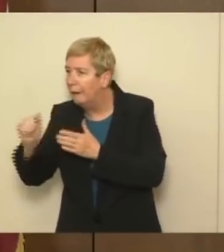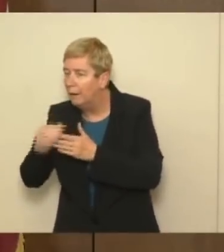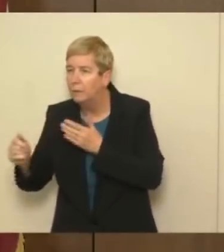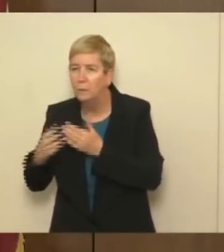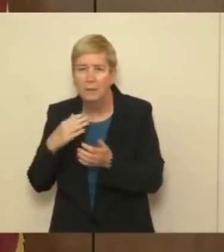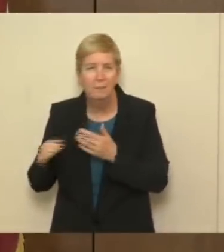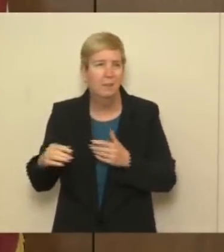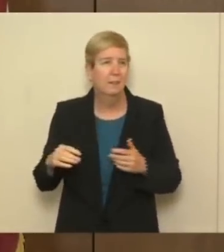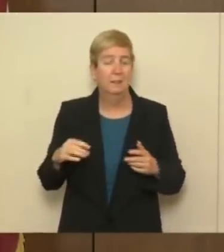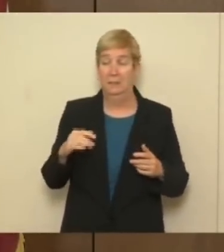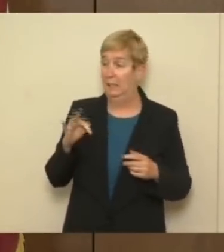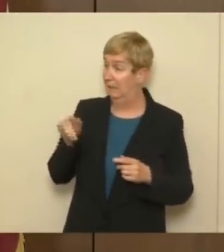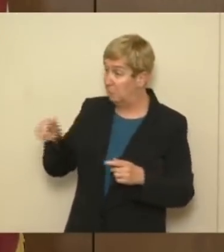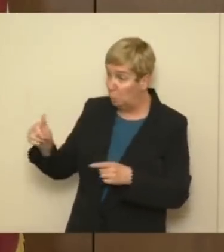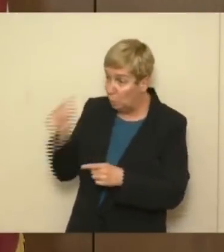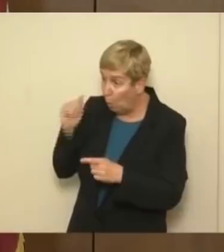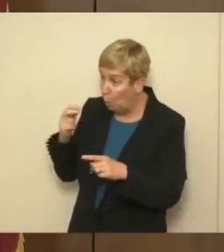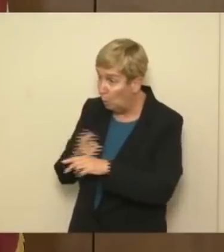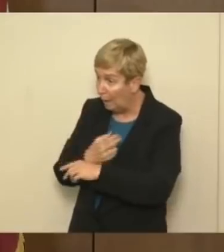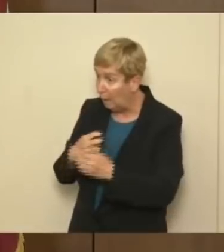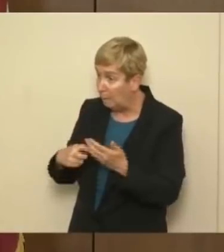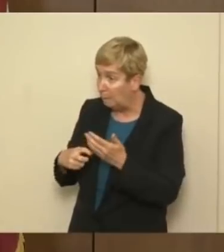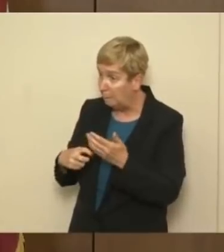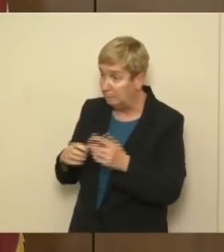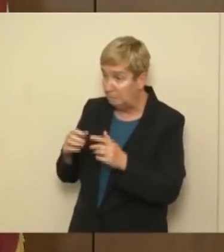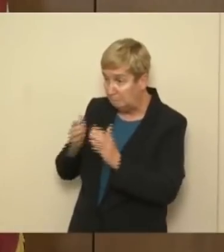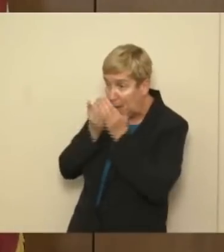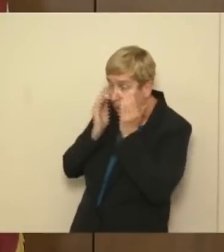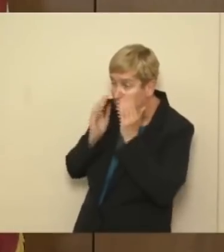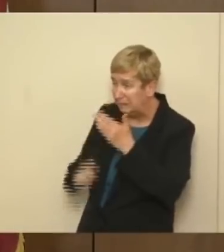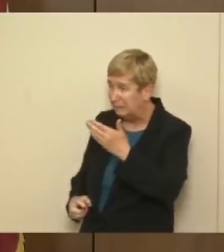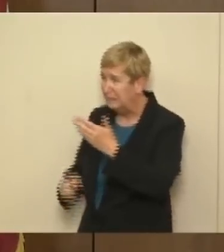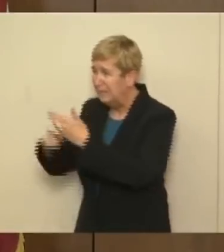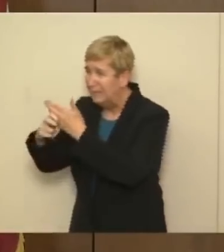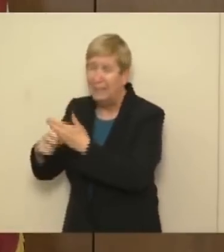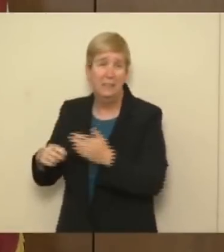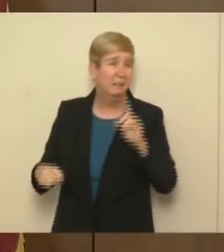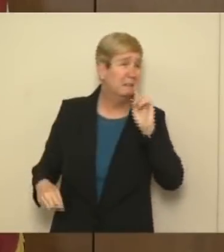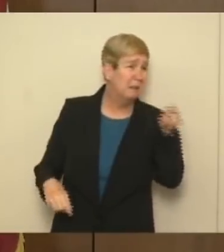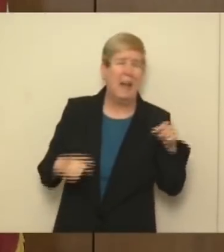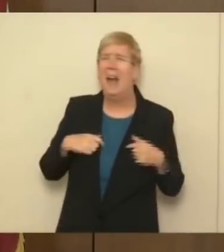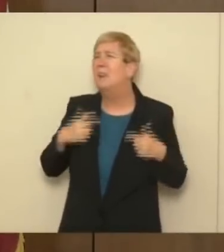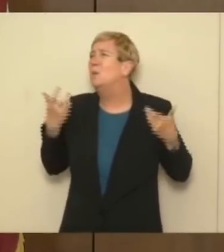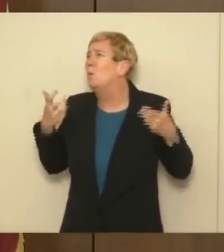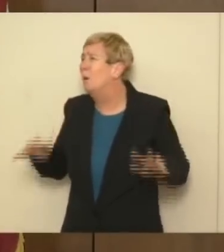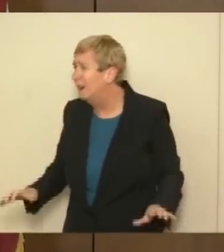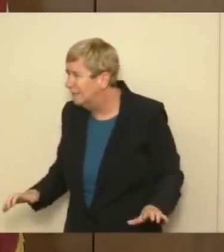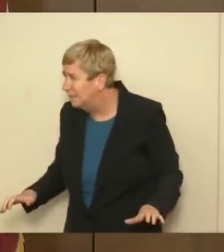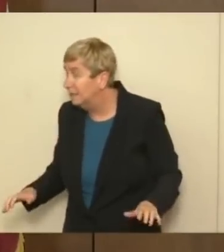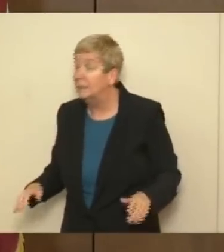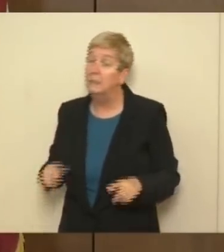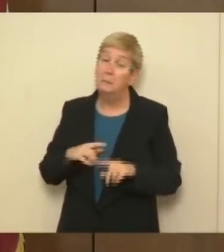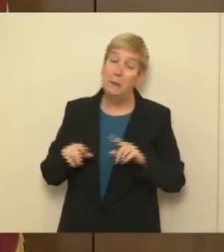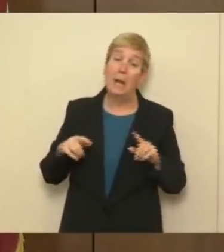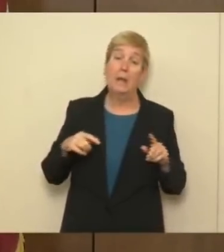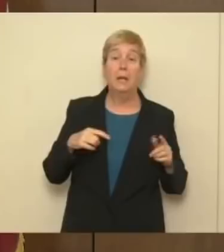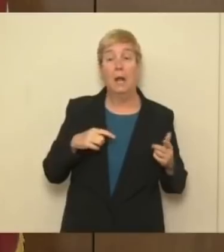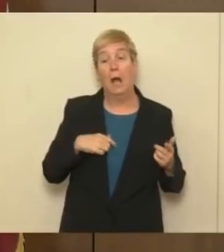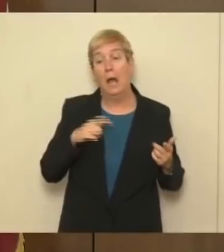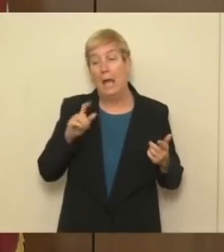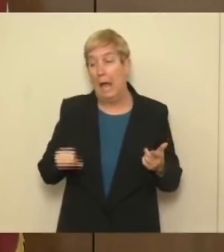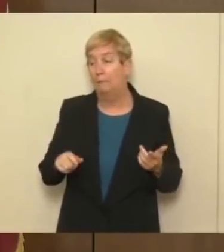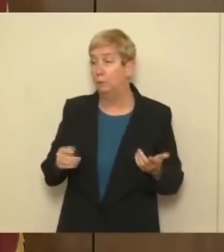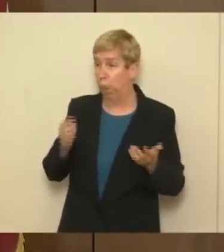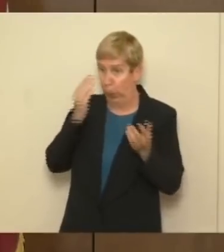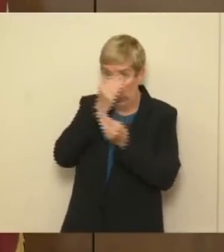to any individual not wearing a mask, right? That I don't want to do that, but it has to be on the table if I'm serious about